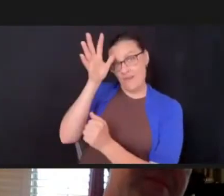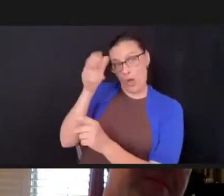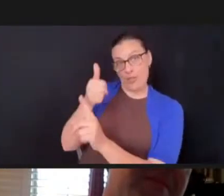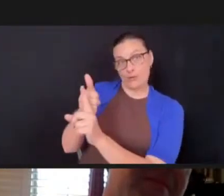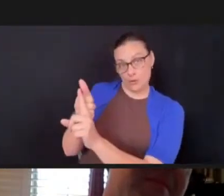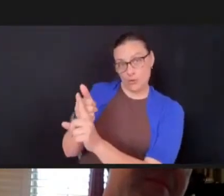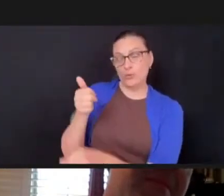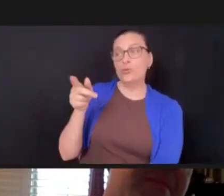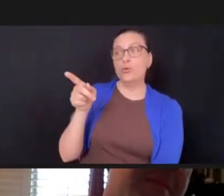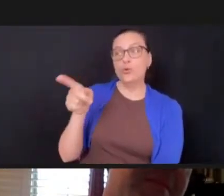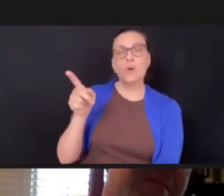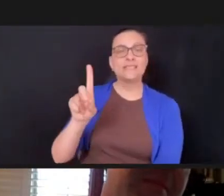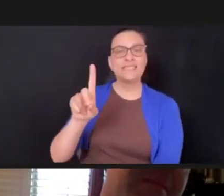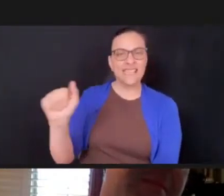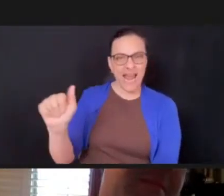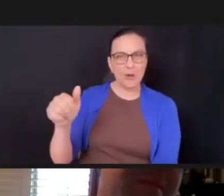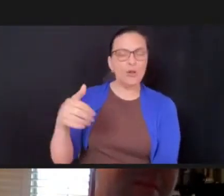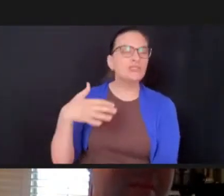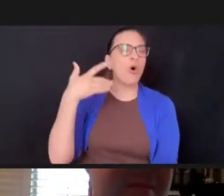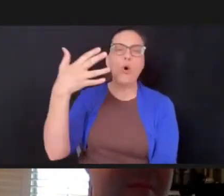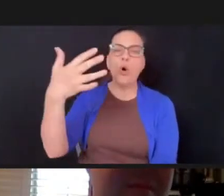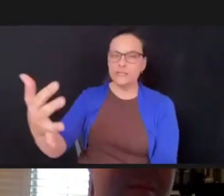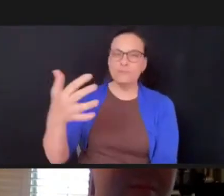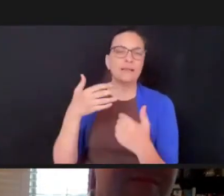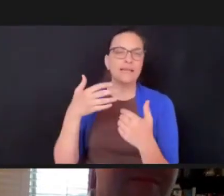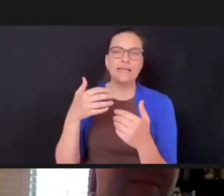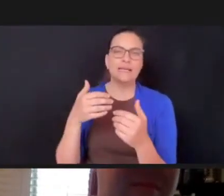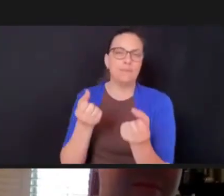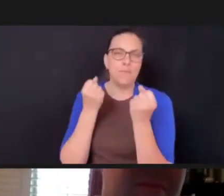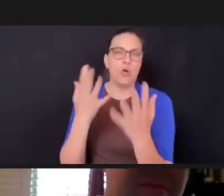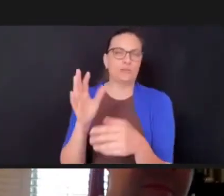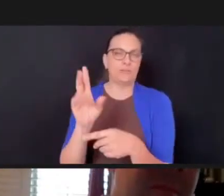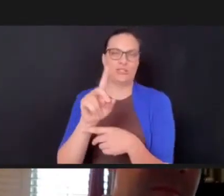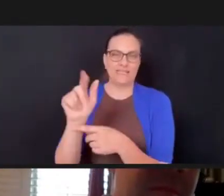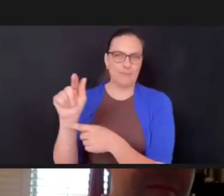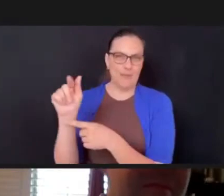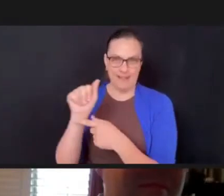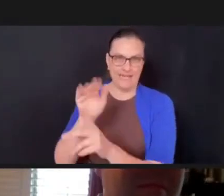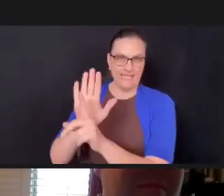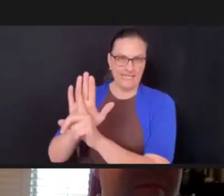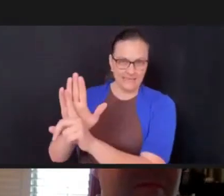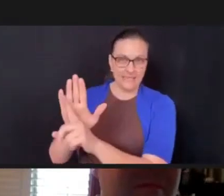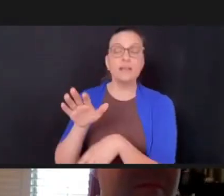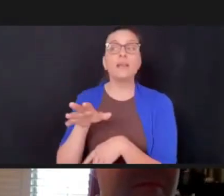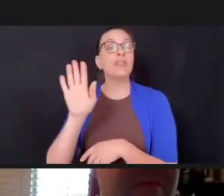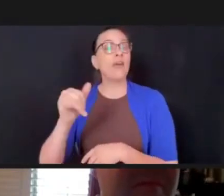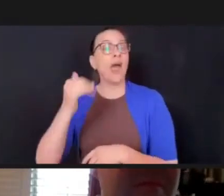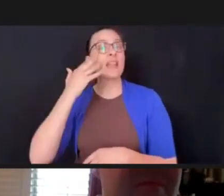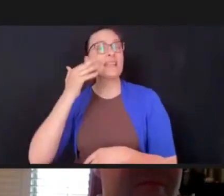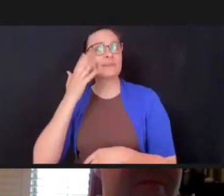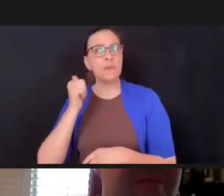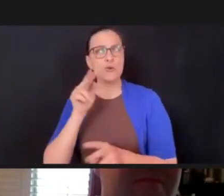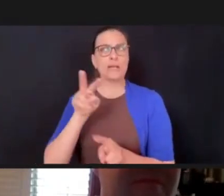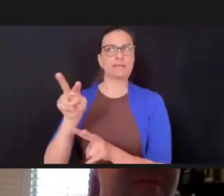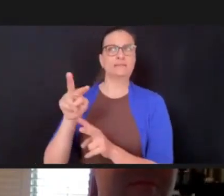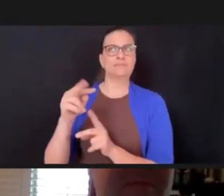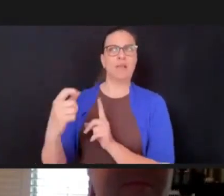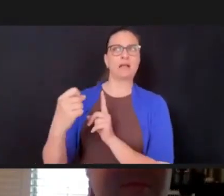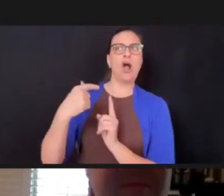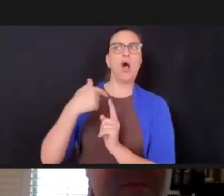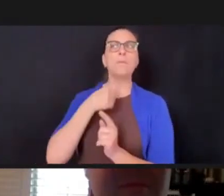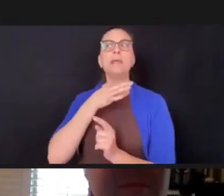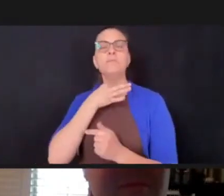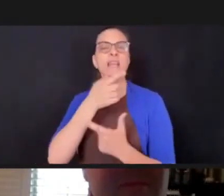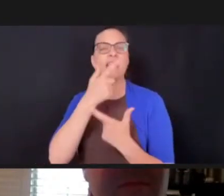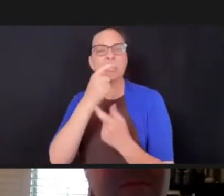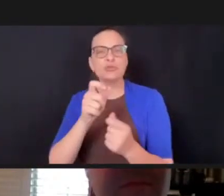disabled, ultimately with multiple disabilities, and that experience got me interested in disability